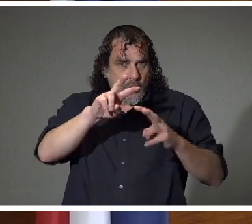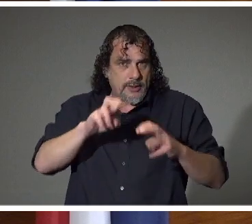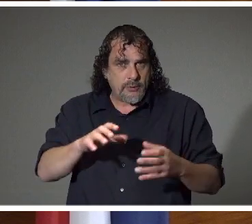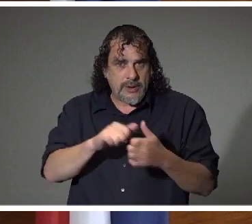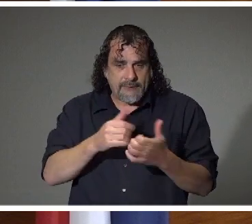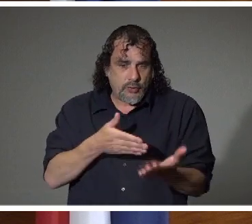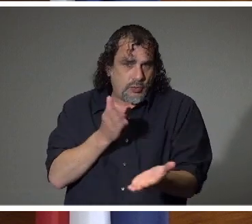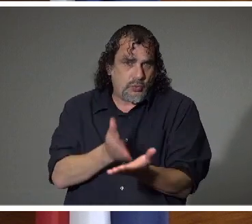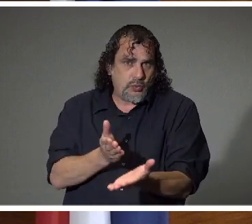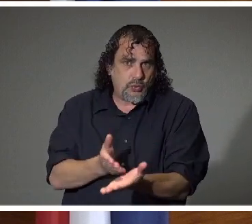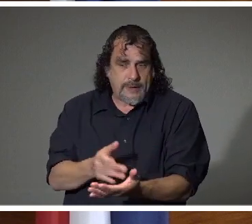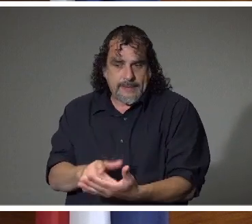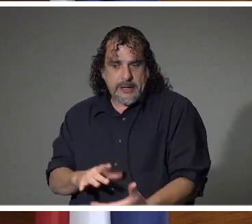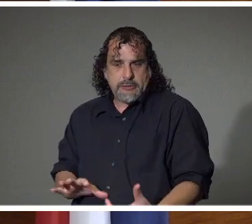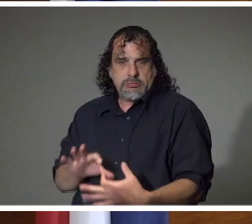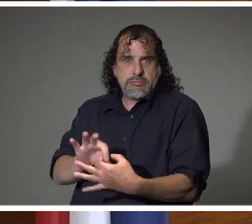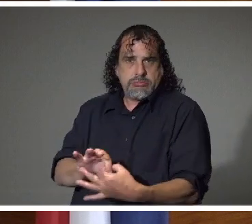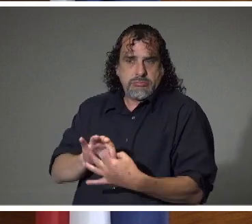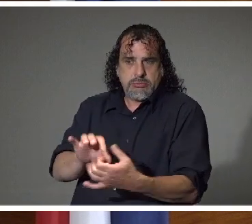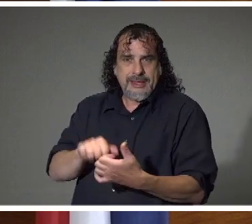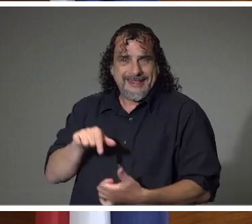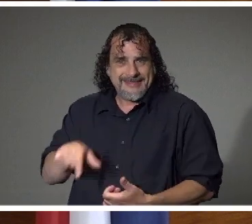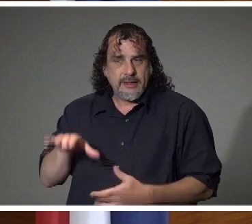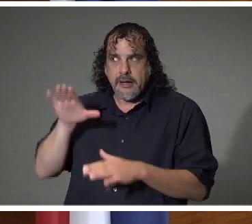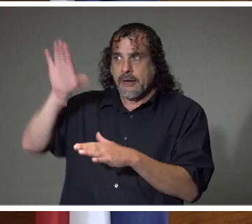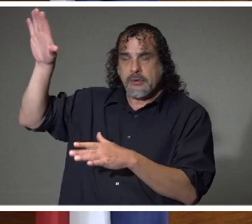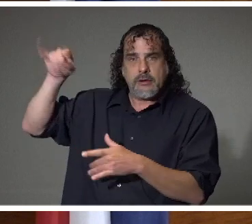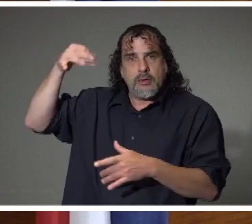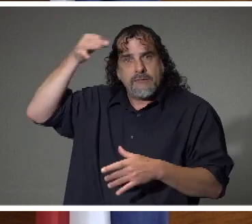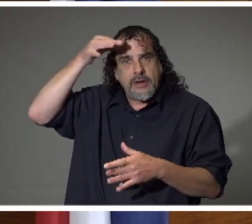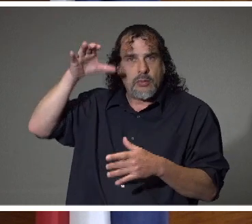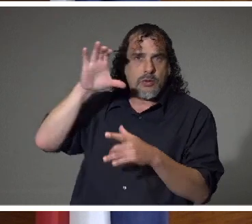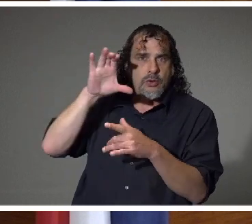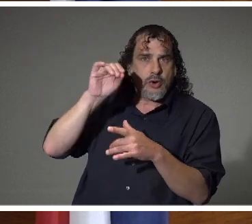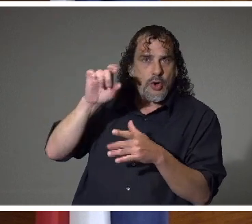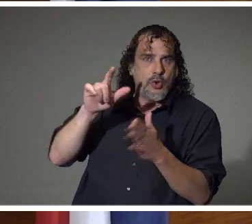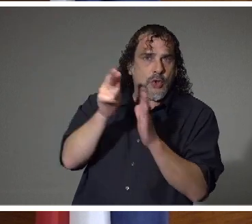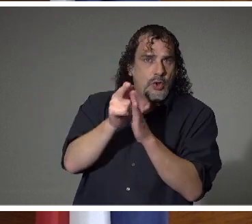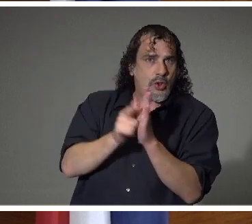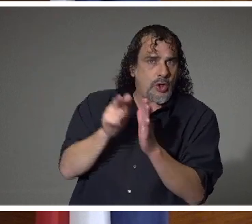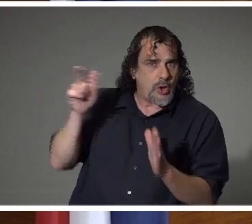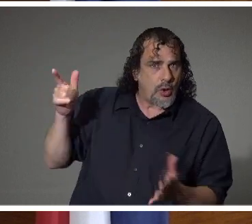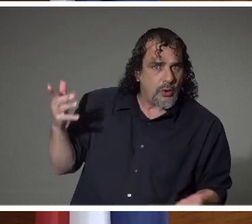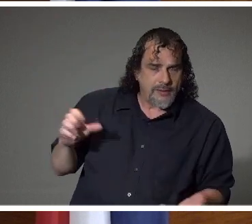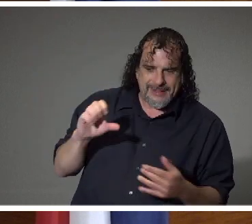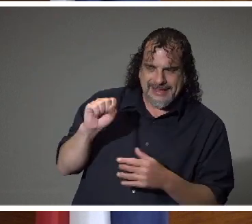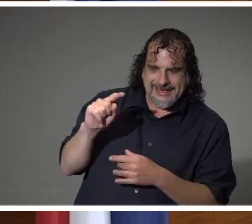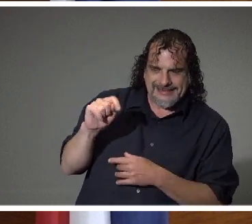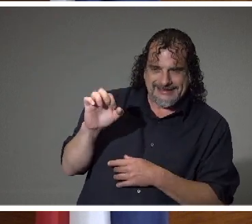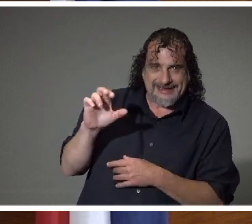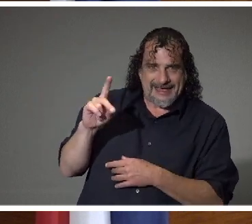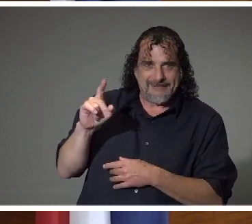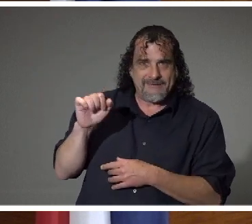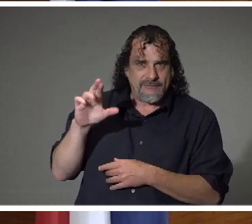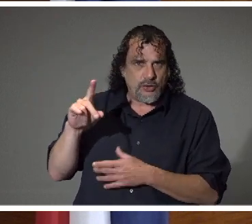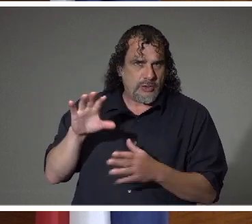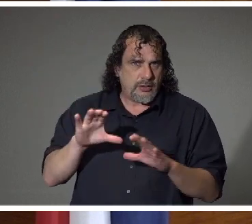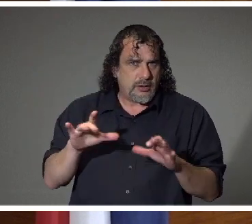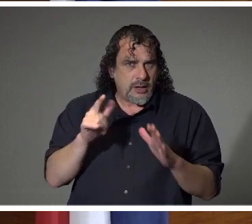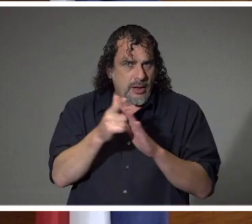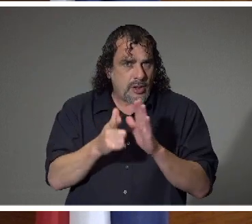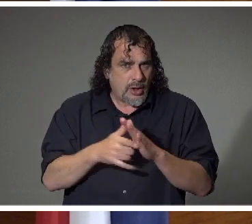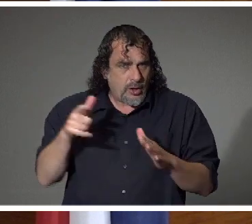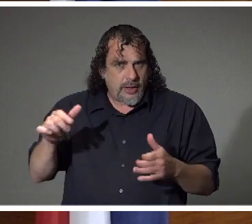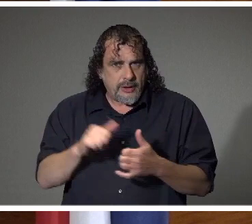justify it as it relates to federal code and the Federal Stafford Act. Working together with our team at MEMA and your local